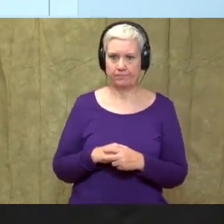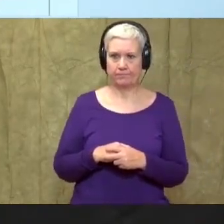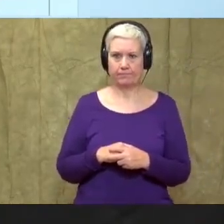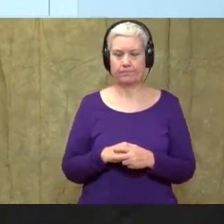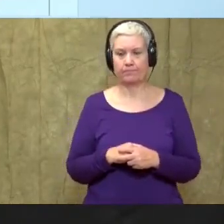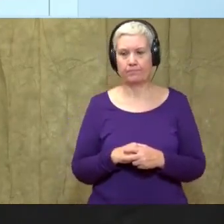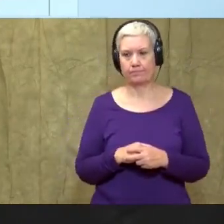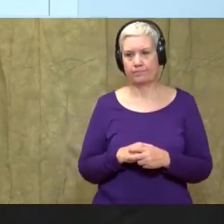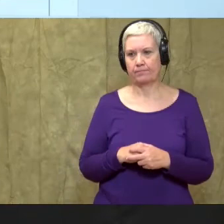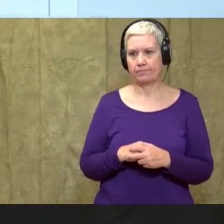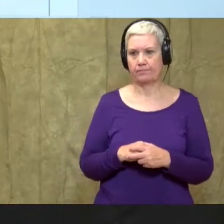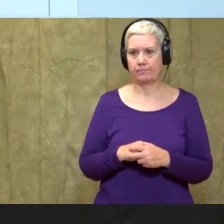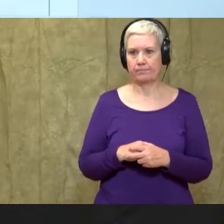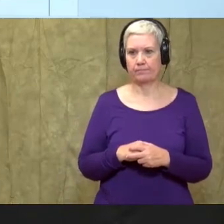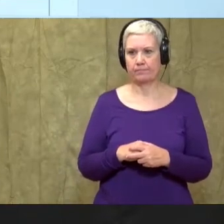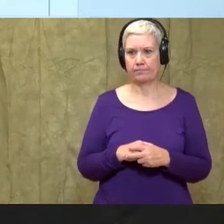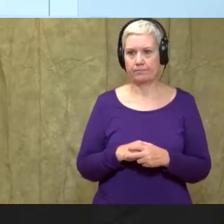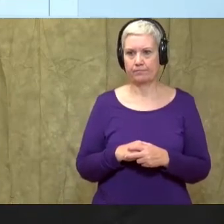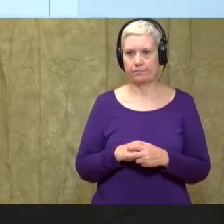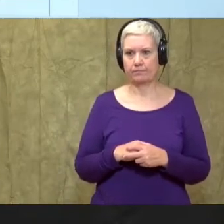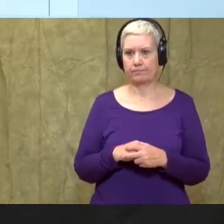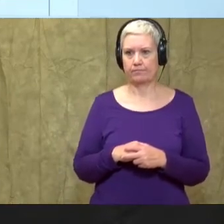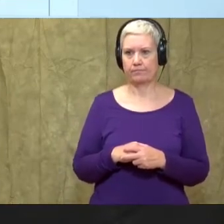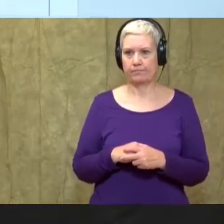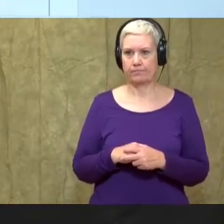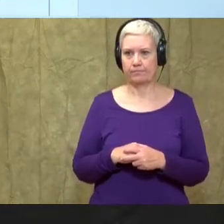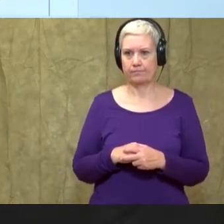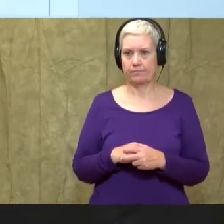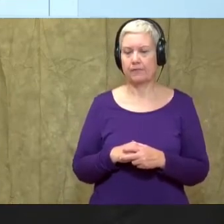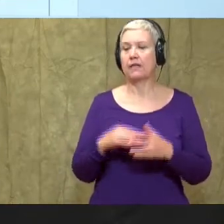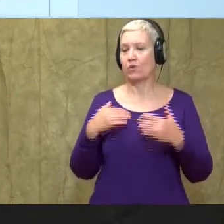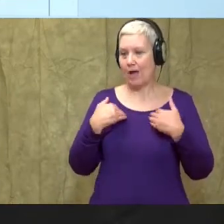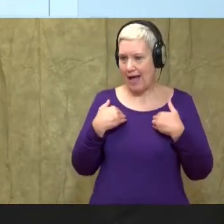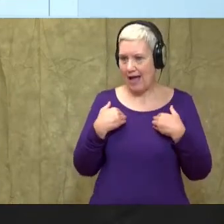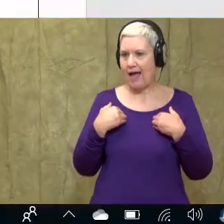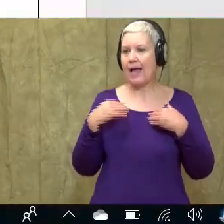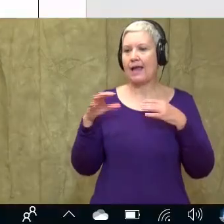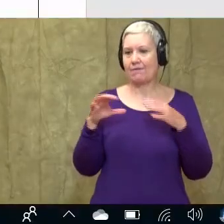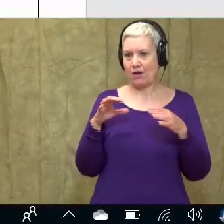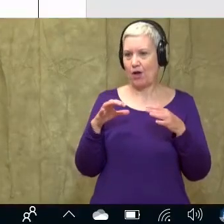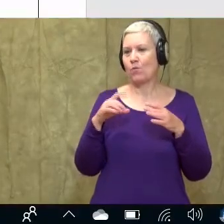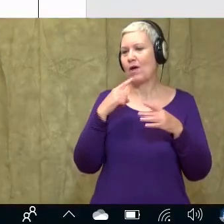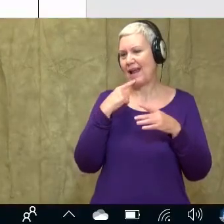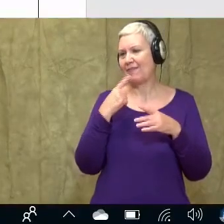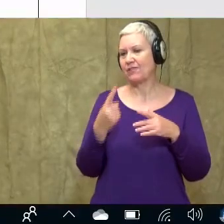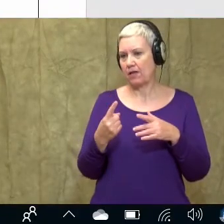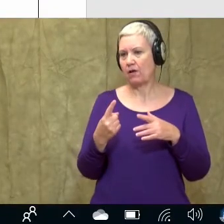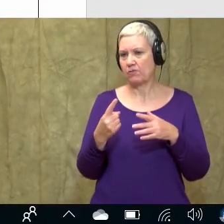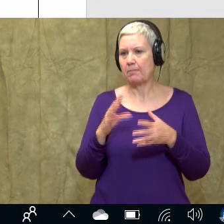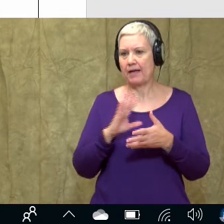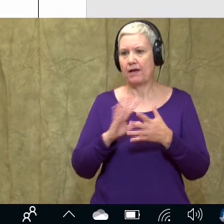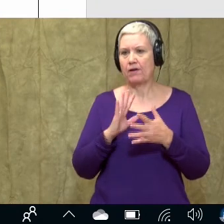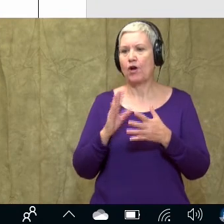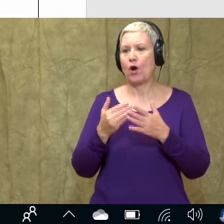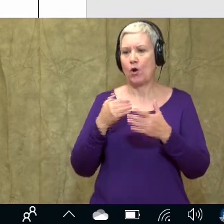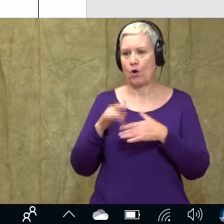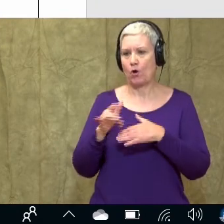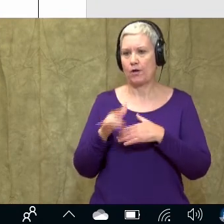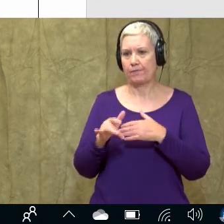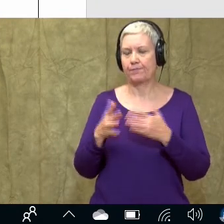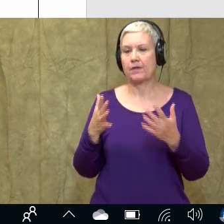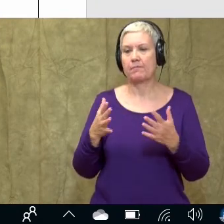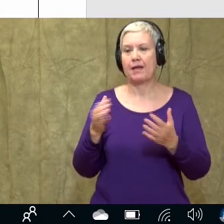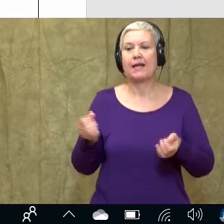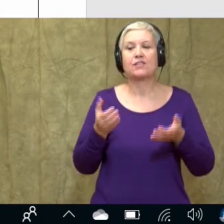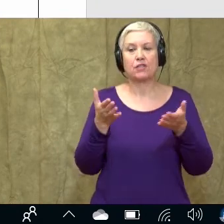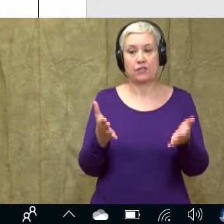Okay. All right. So here I have filled in what I was just going over with you. And my